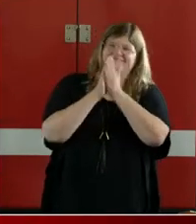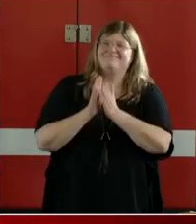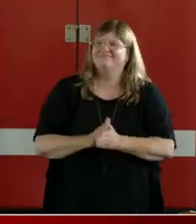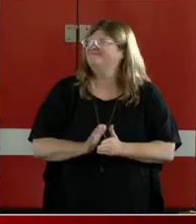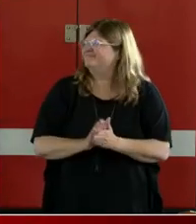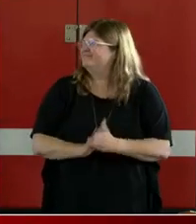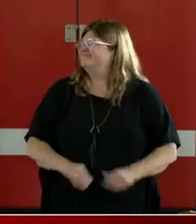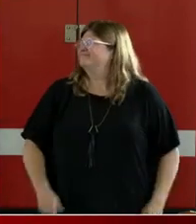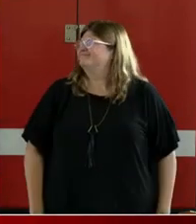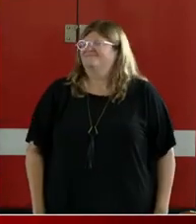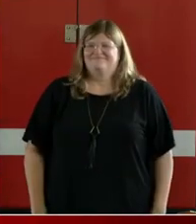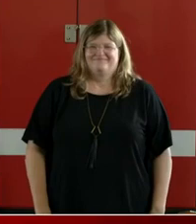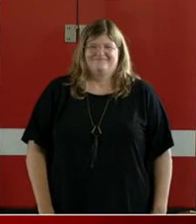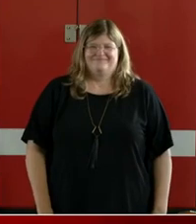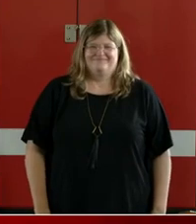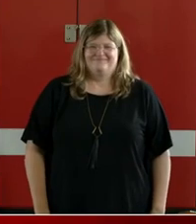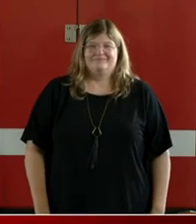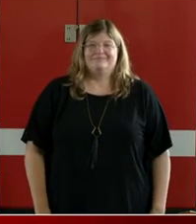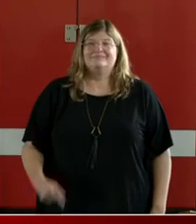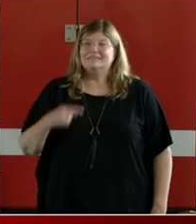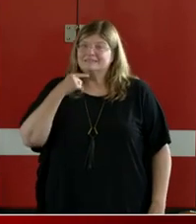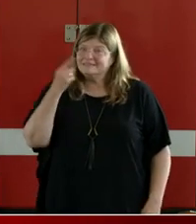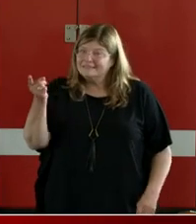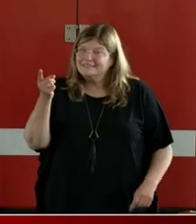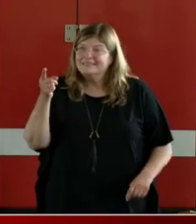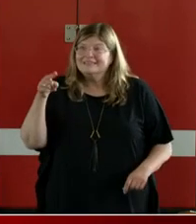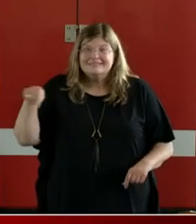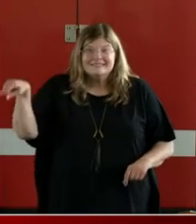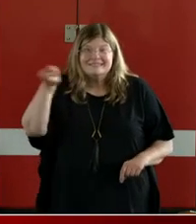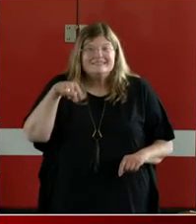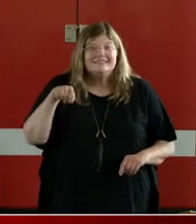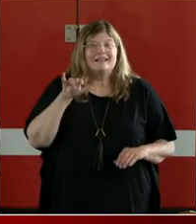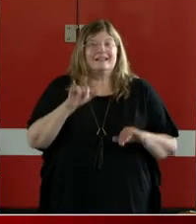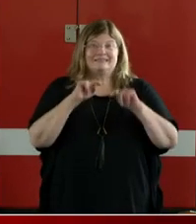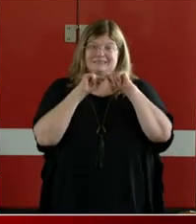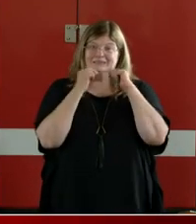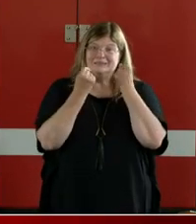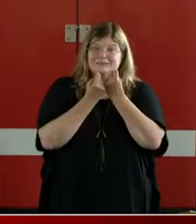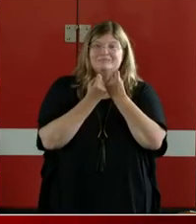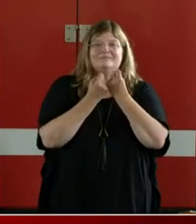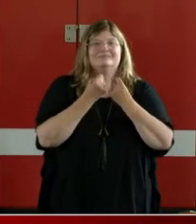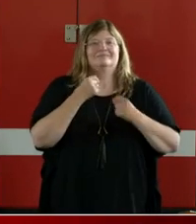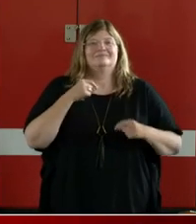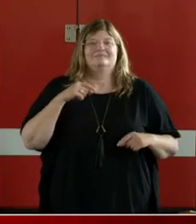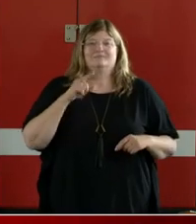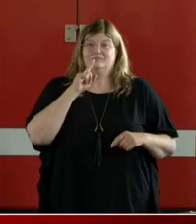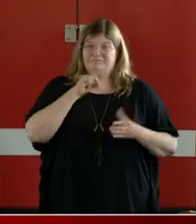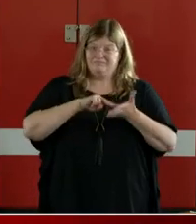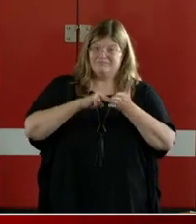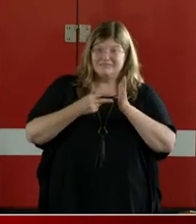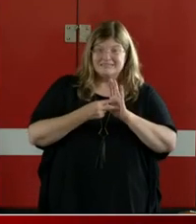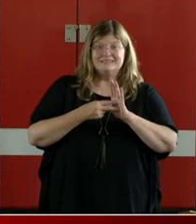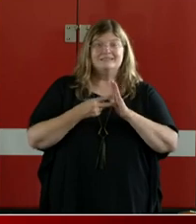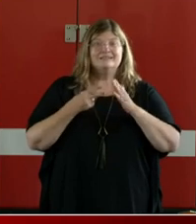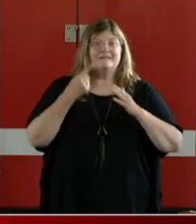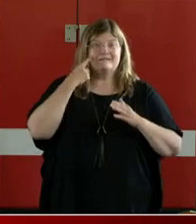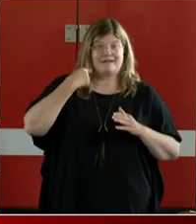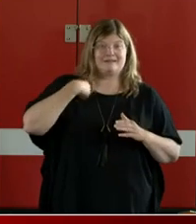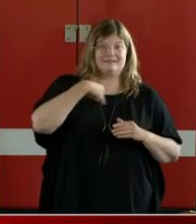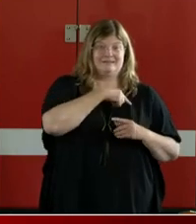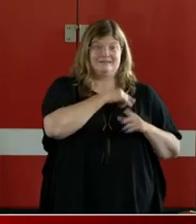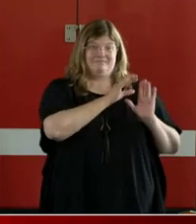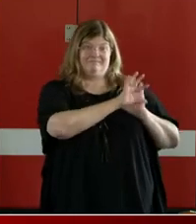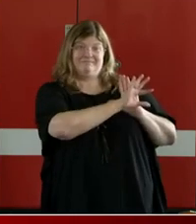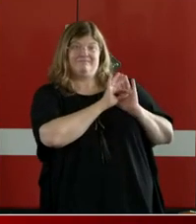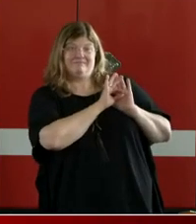And then he said that the executive team and his nomination was a reflection of their great work and that of the men and women of DC Fire